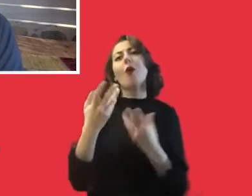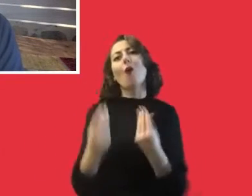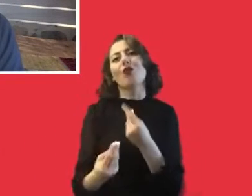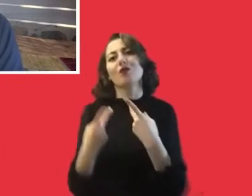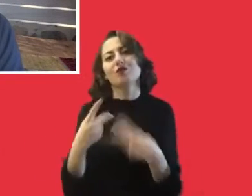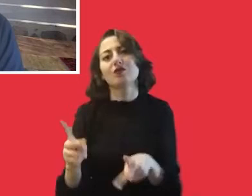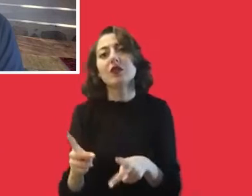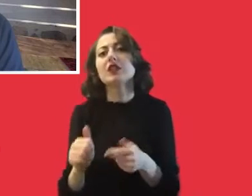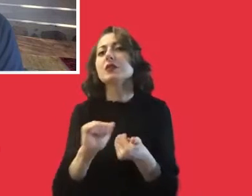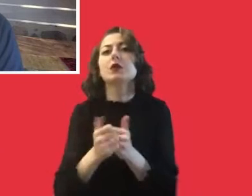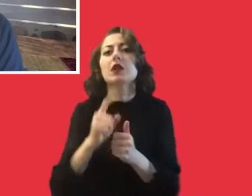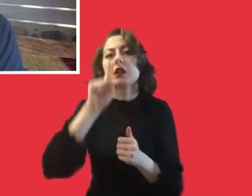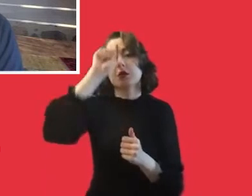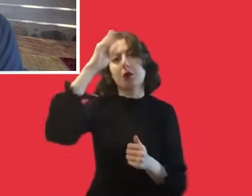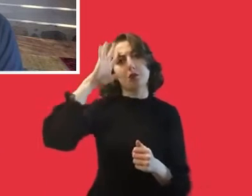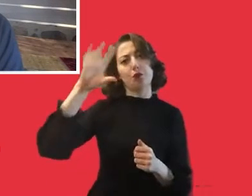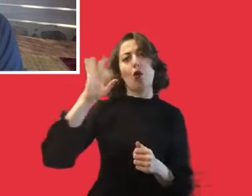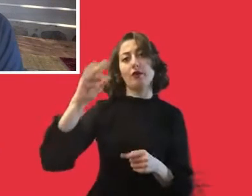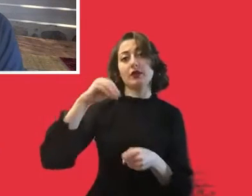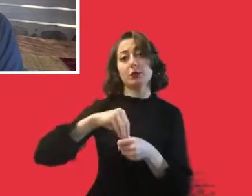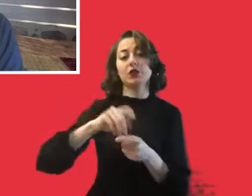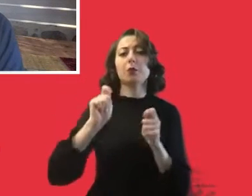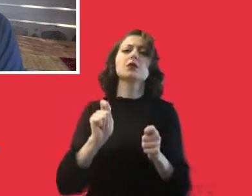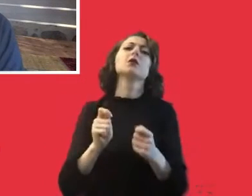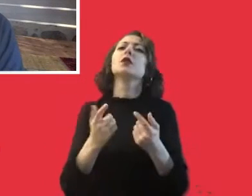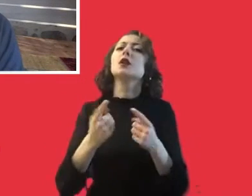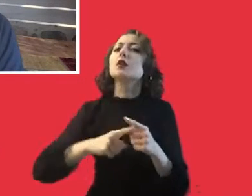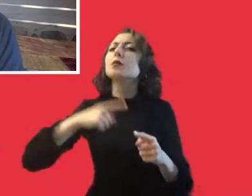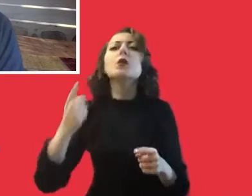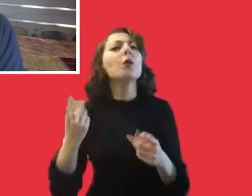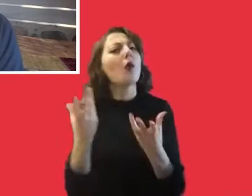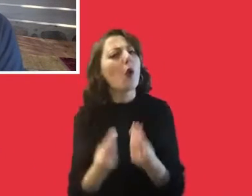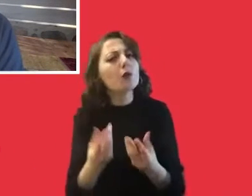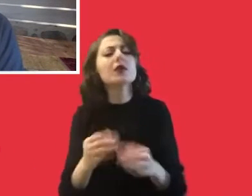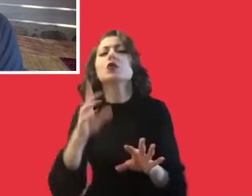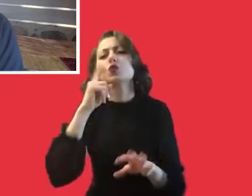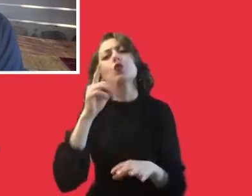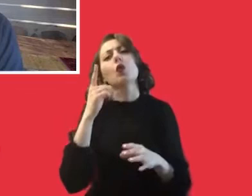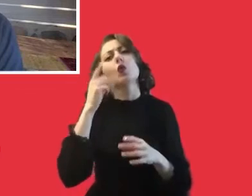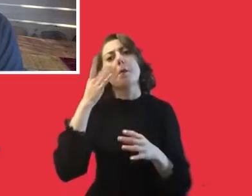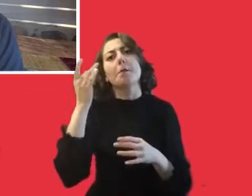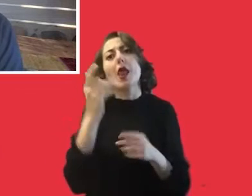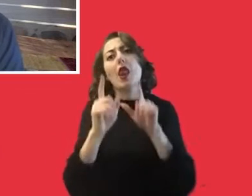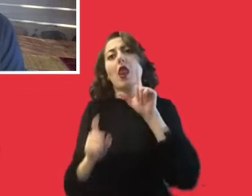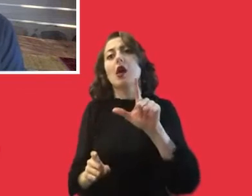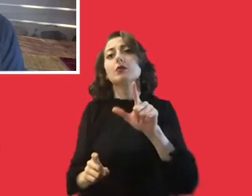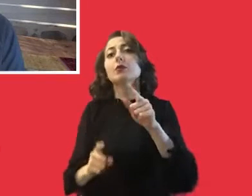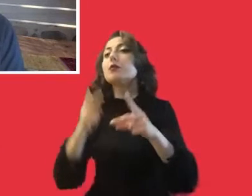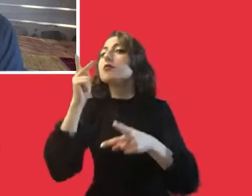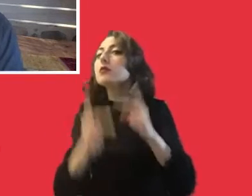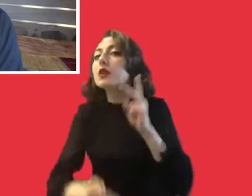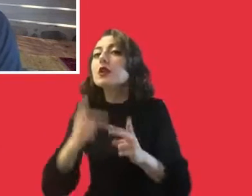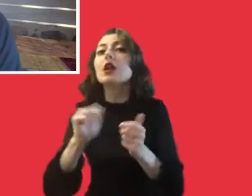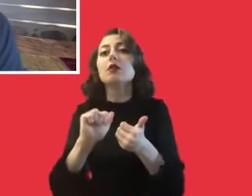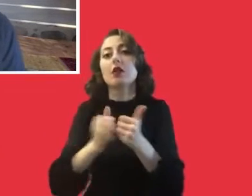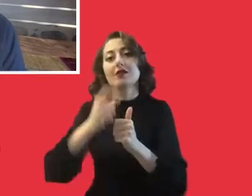even in these ages. And the sport doesn't necessarily have to be something professional, but it's a lifetime thing. And some